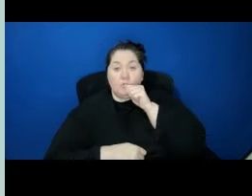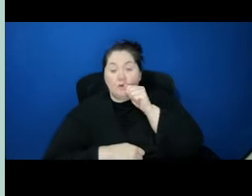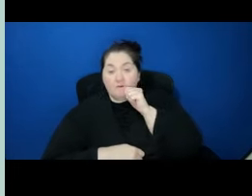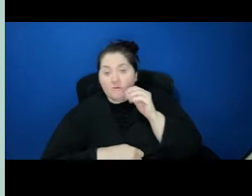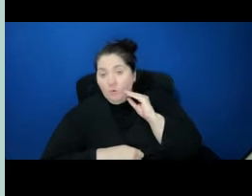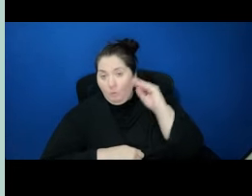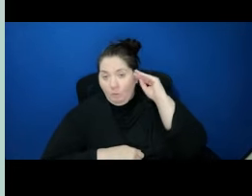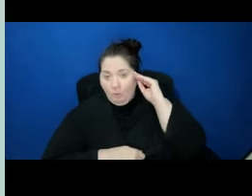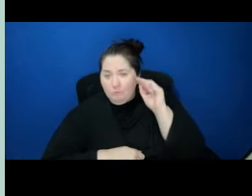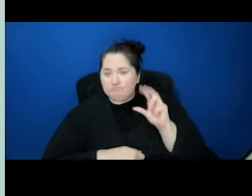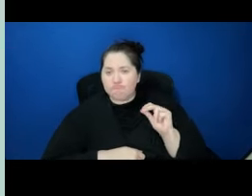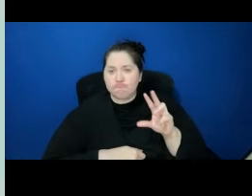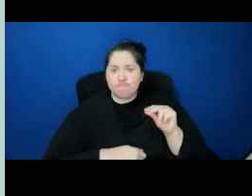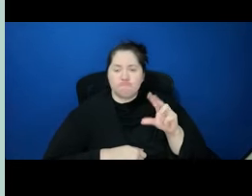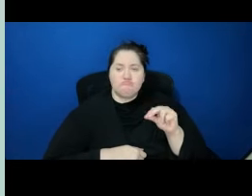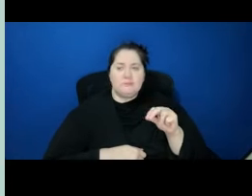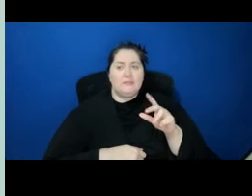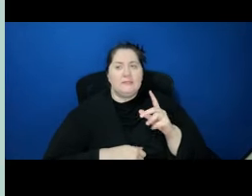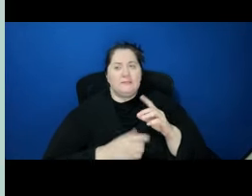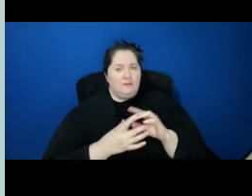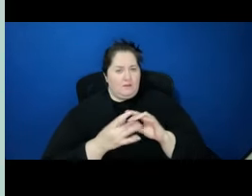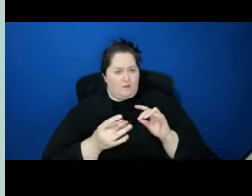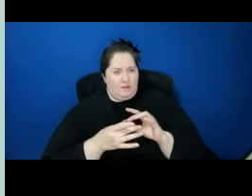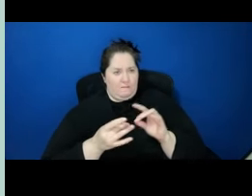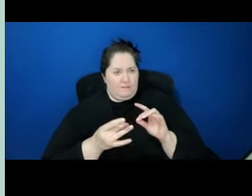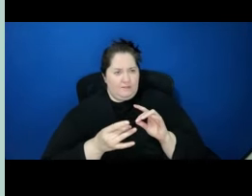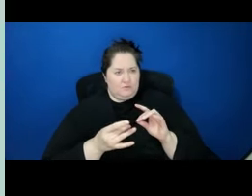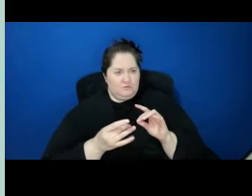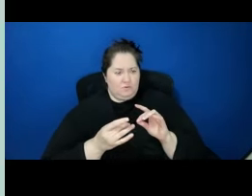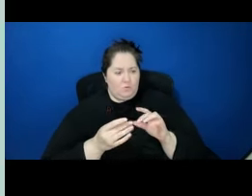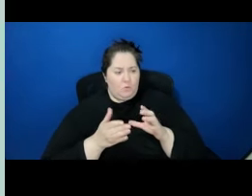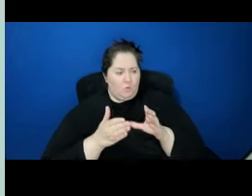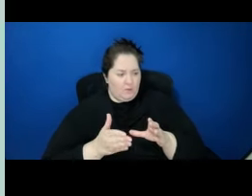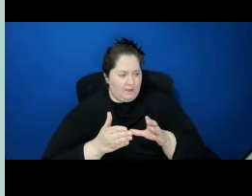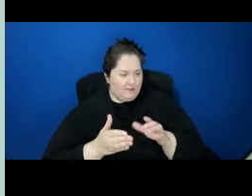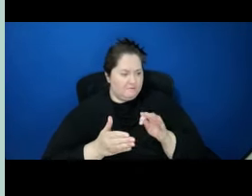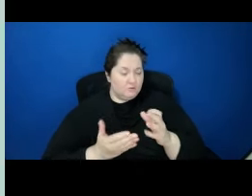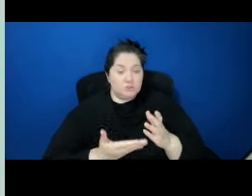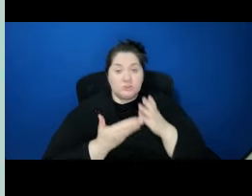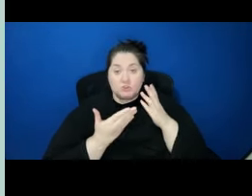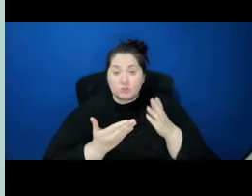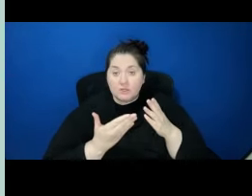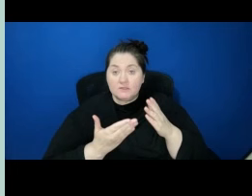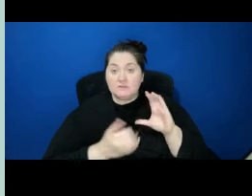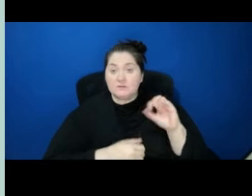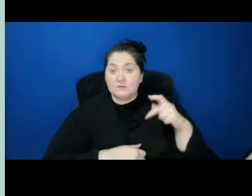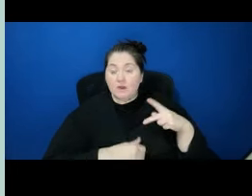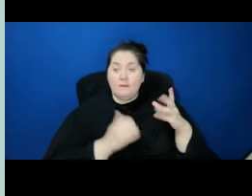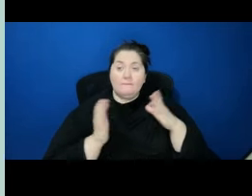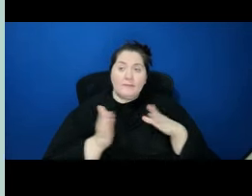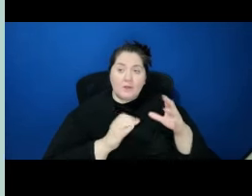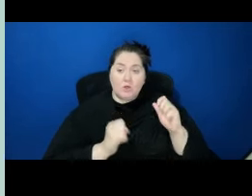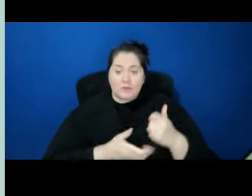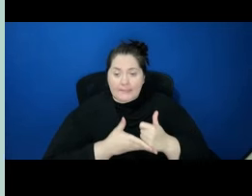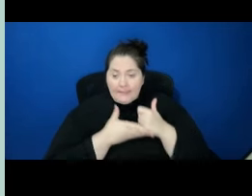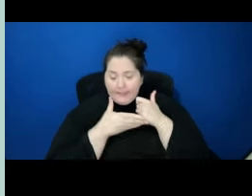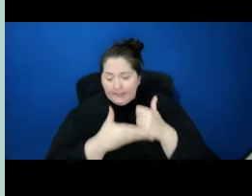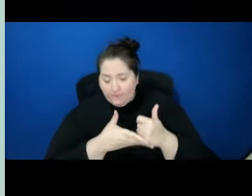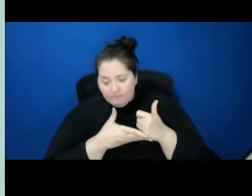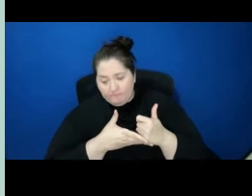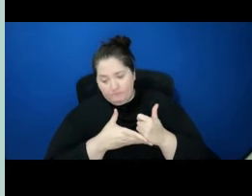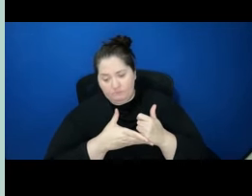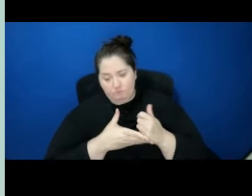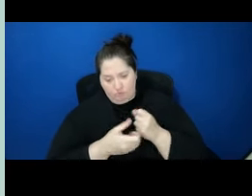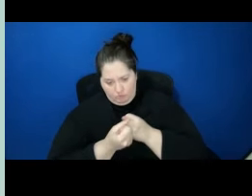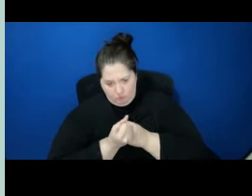homes. If there's a comment or a way in which you would suggest the comp plan could help to